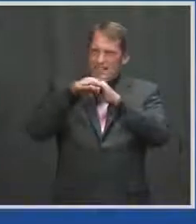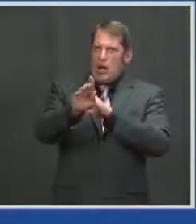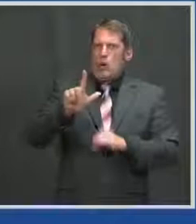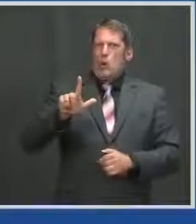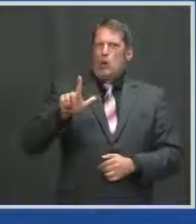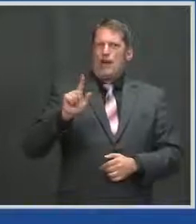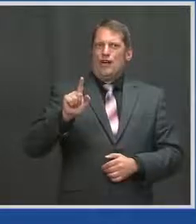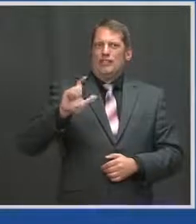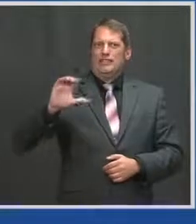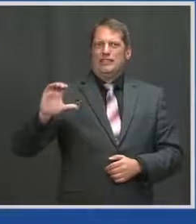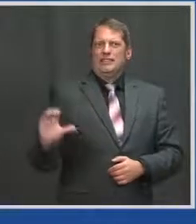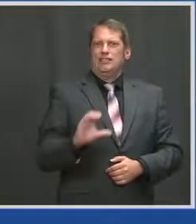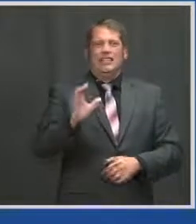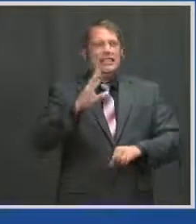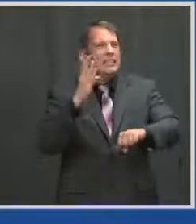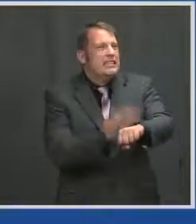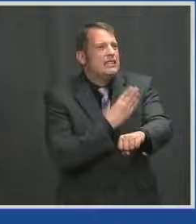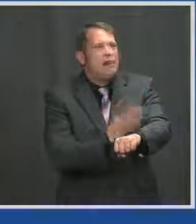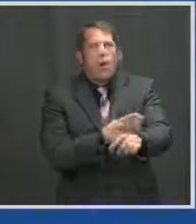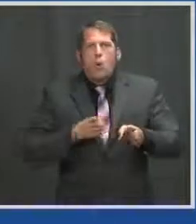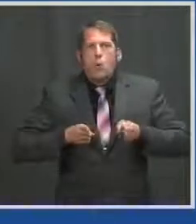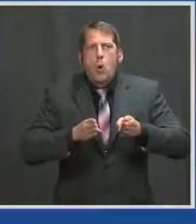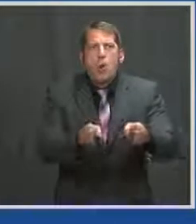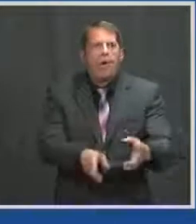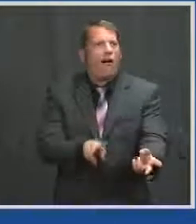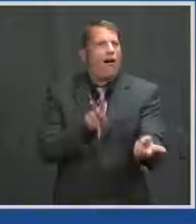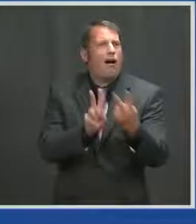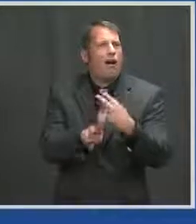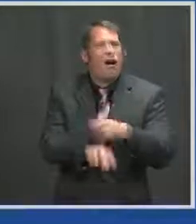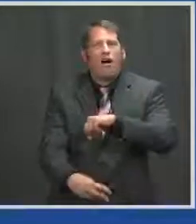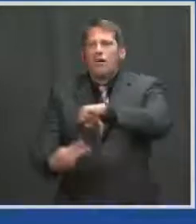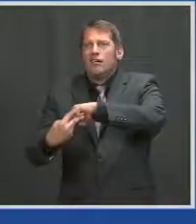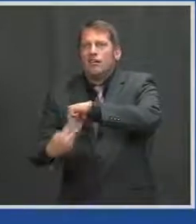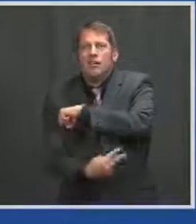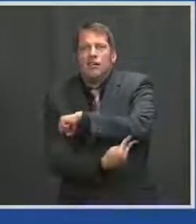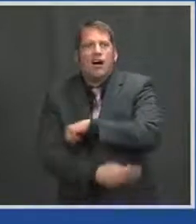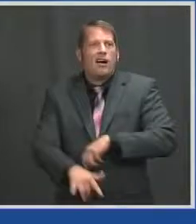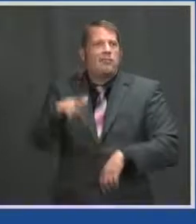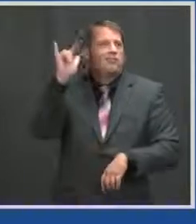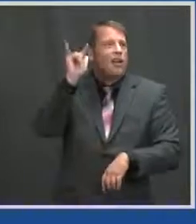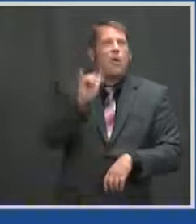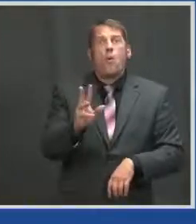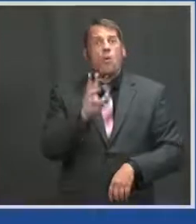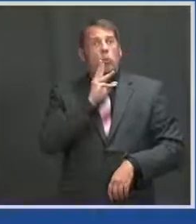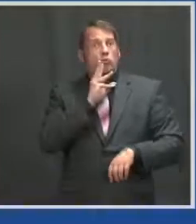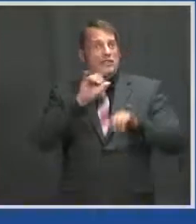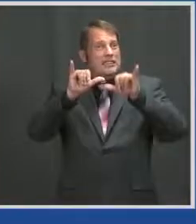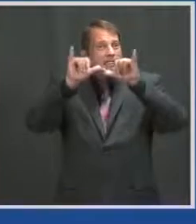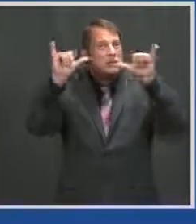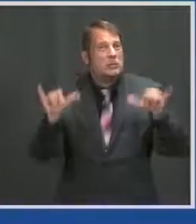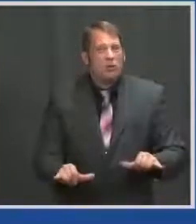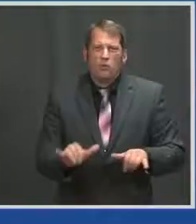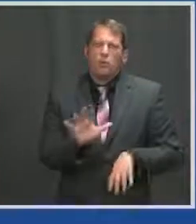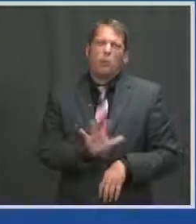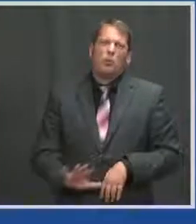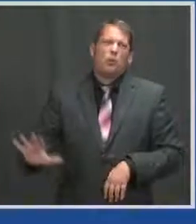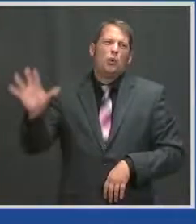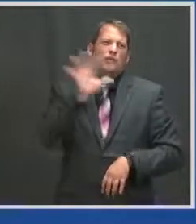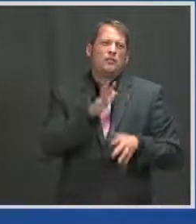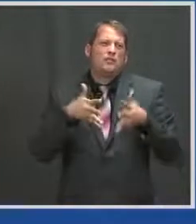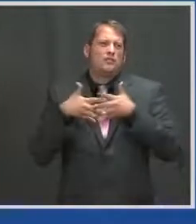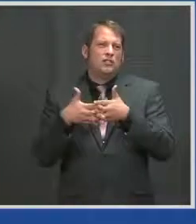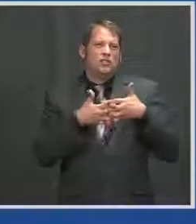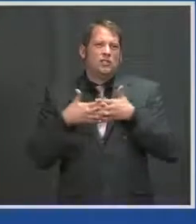and bridges and ports and airports. We've got water systems all over the country that need repair. There are